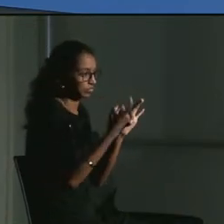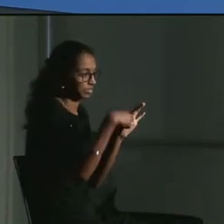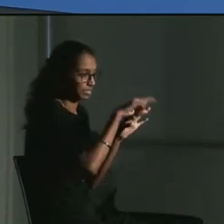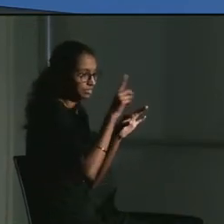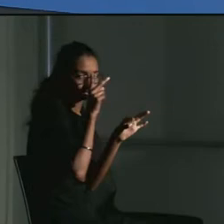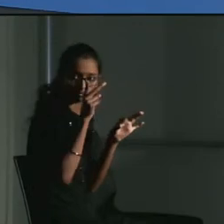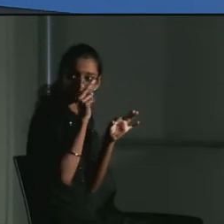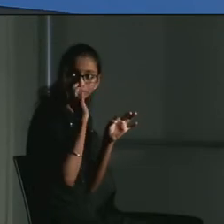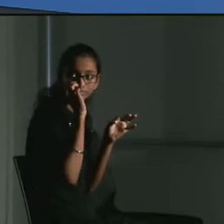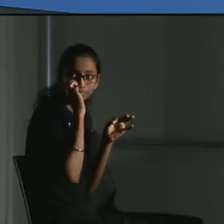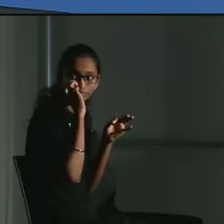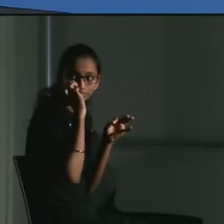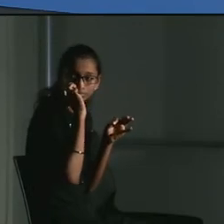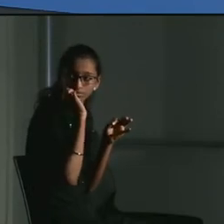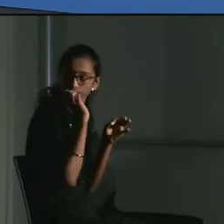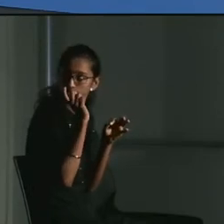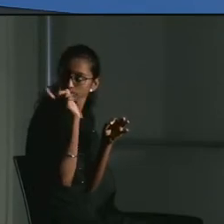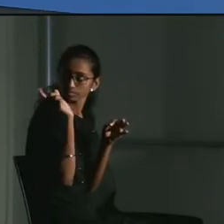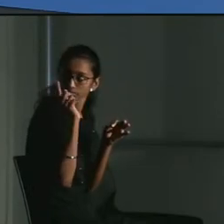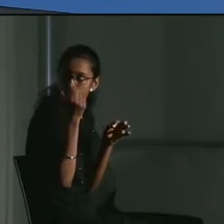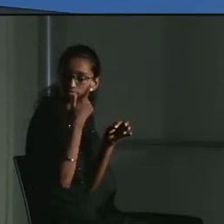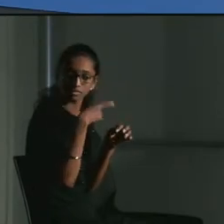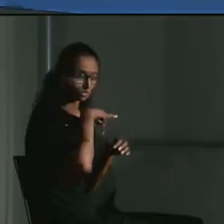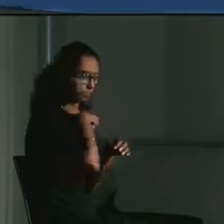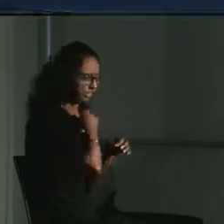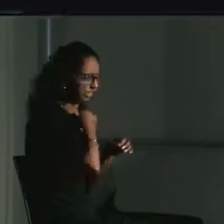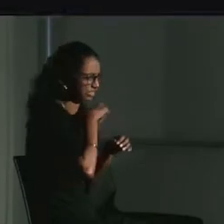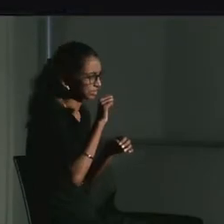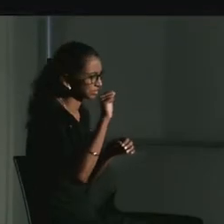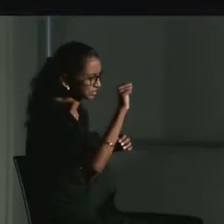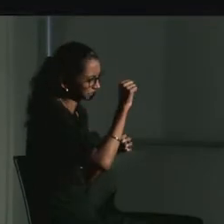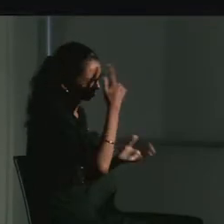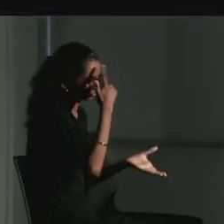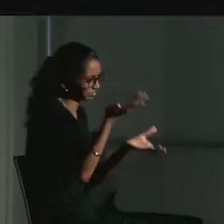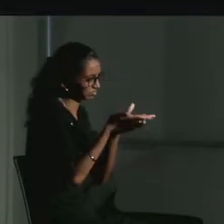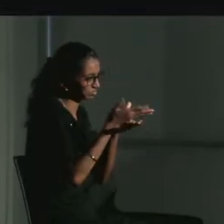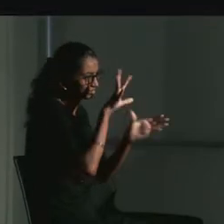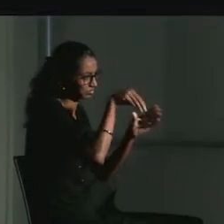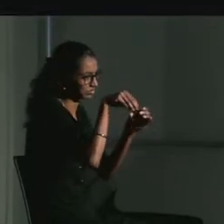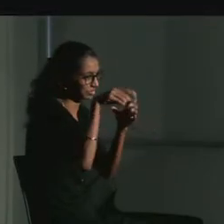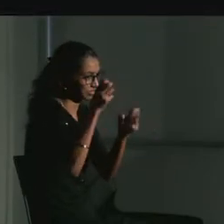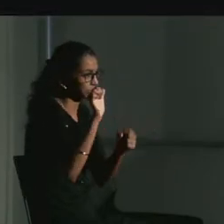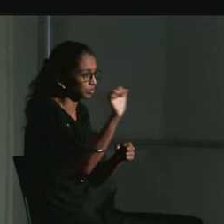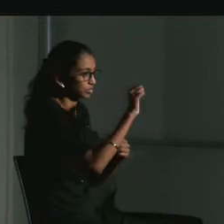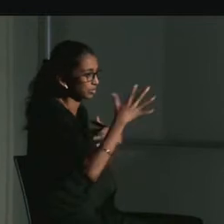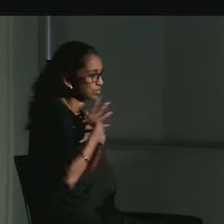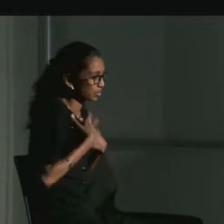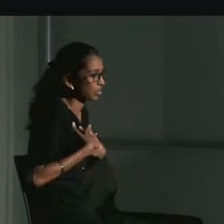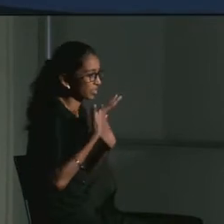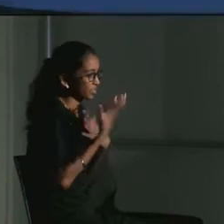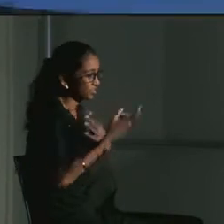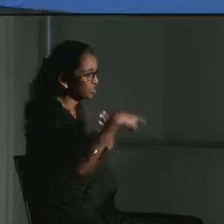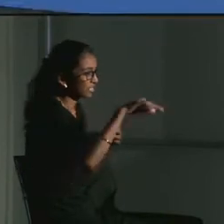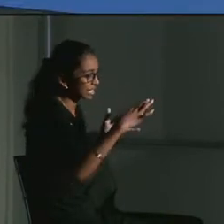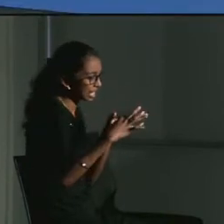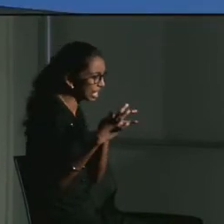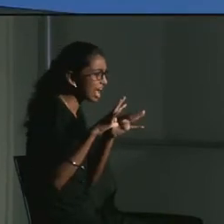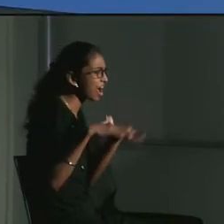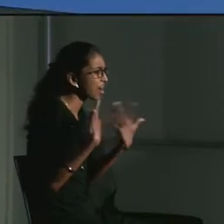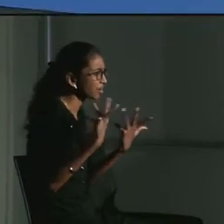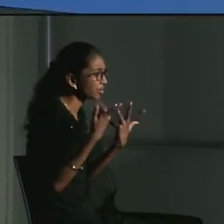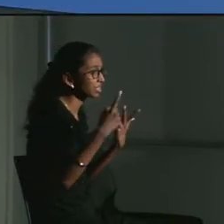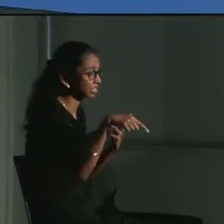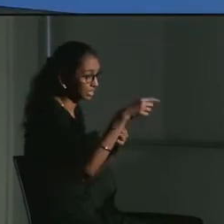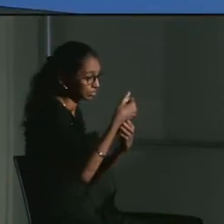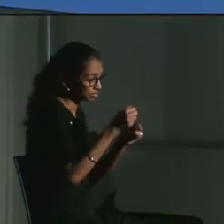If all of these individual personal memories are all within us and within our bodies, what is it that connects us, and how do we